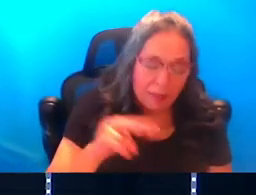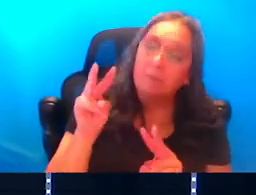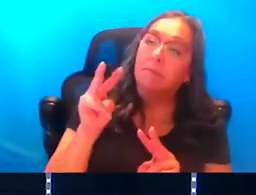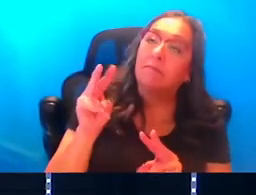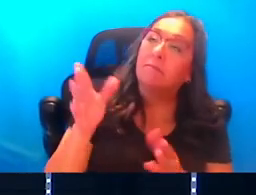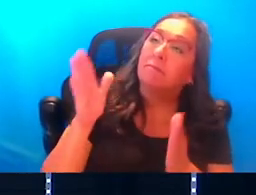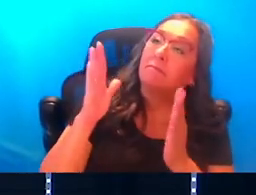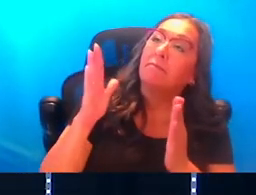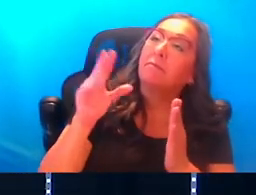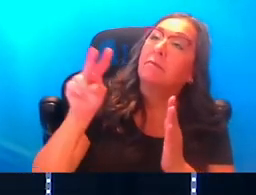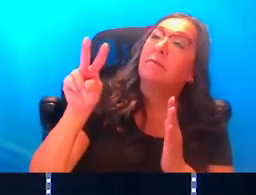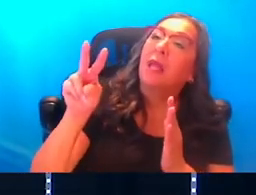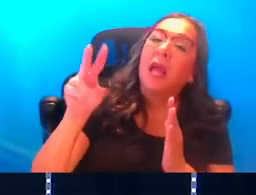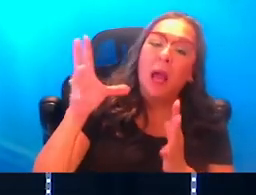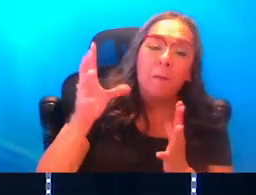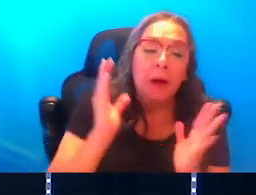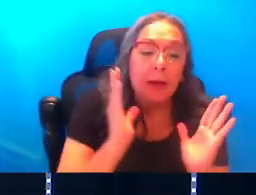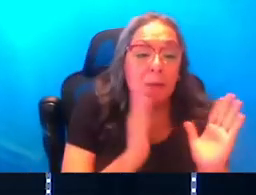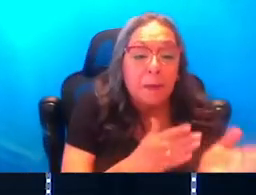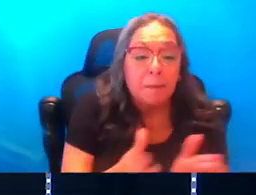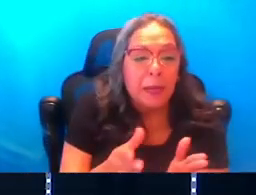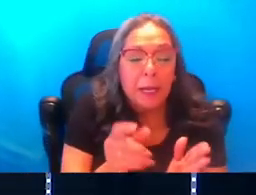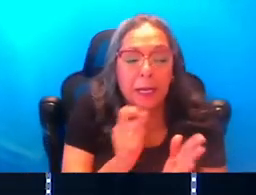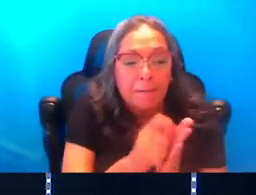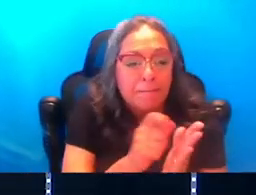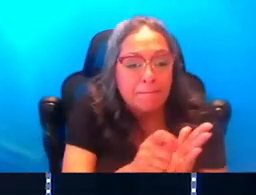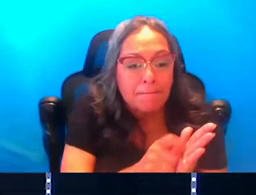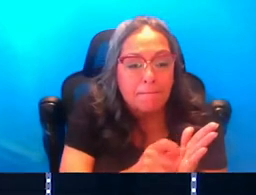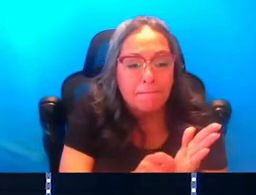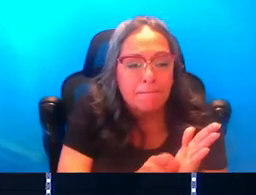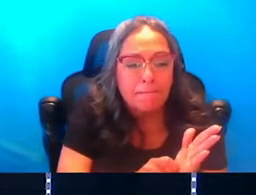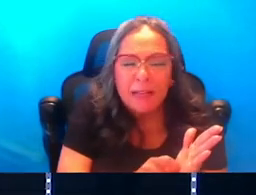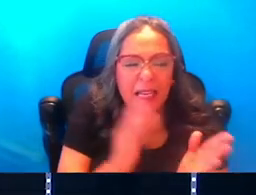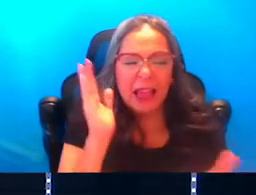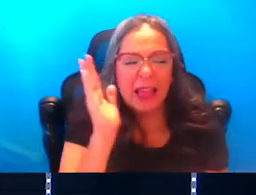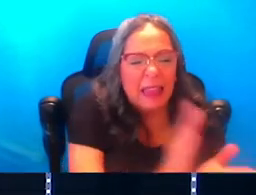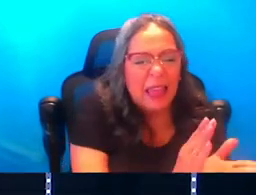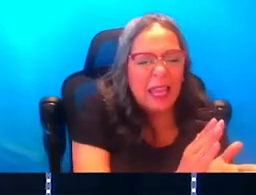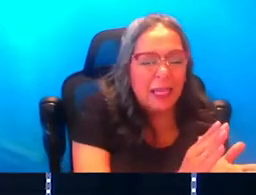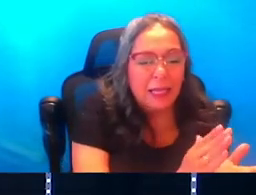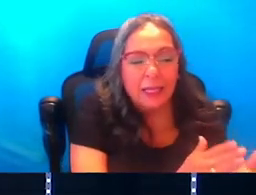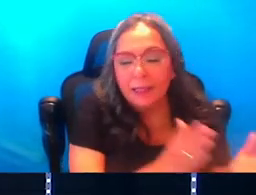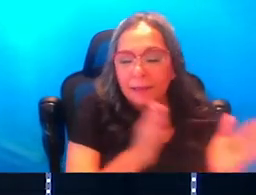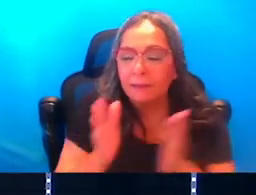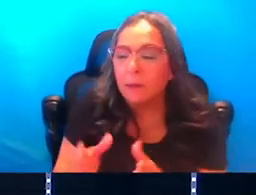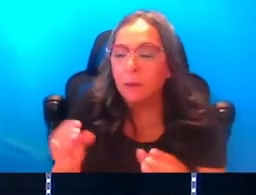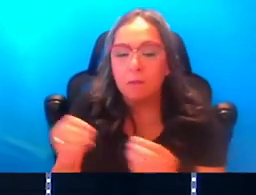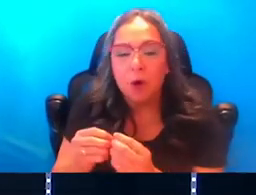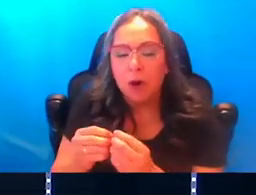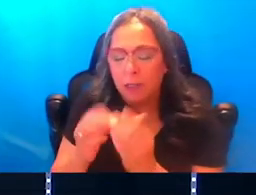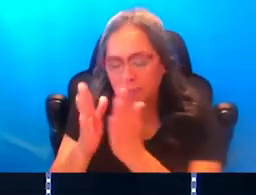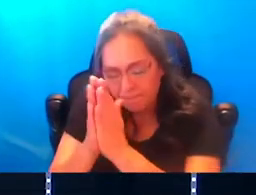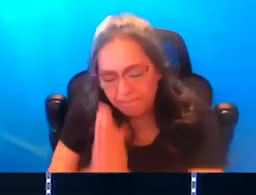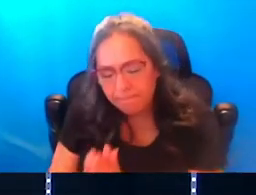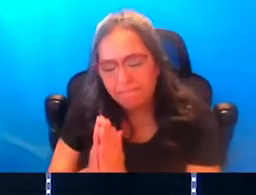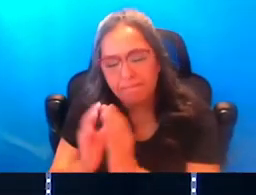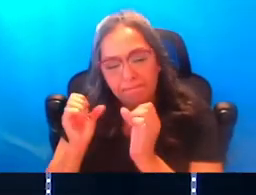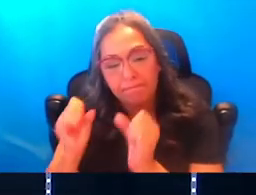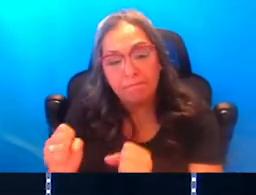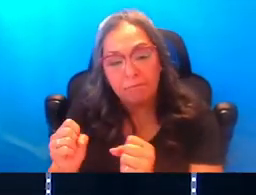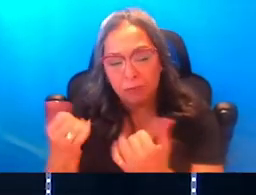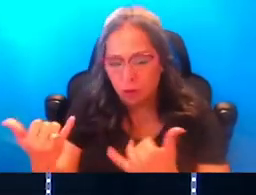want to do is I want to prepare notes just a little bit less and I want to pray just a little bit more. And that's the kind of day that today